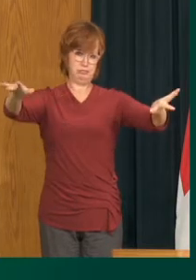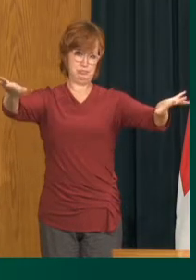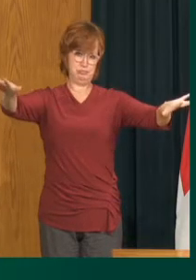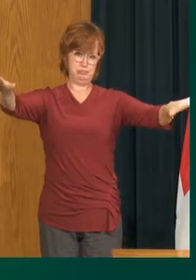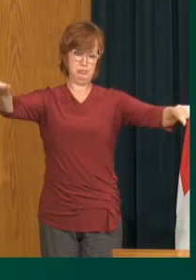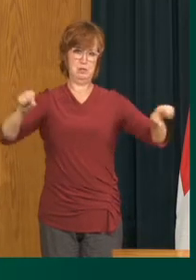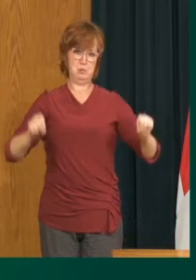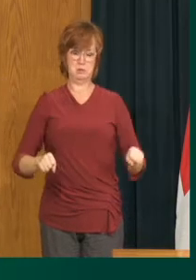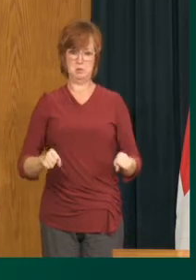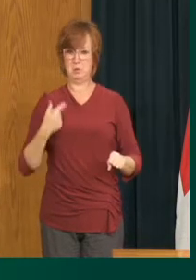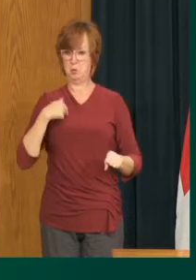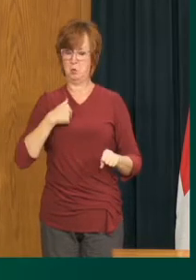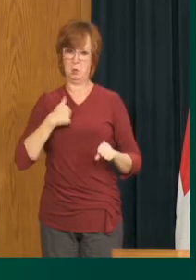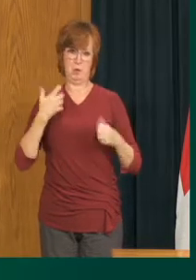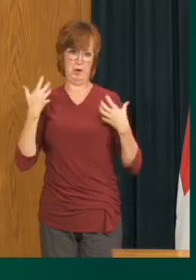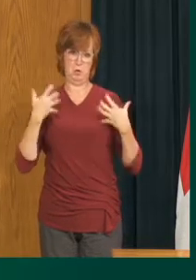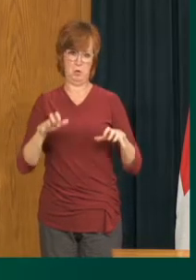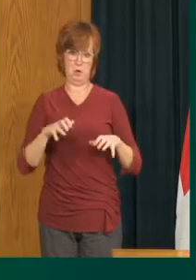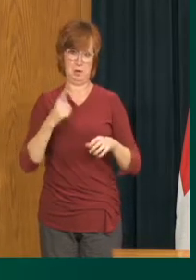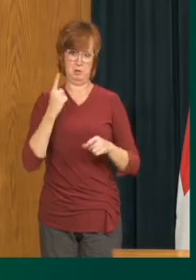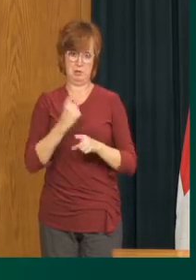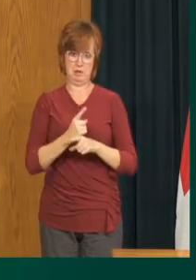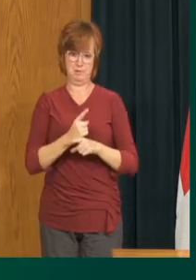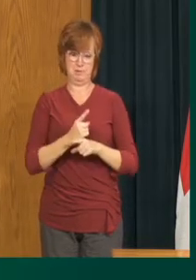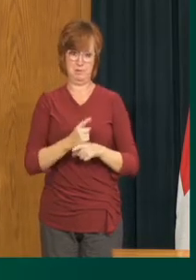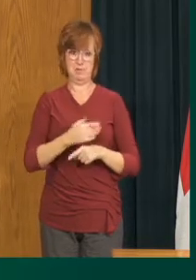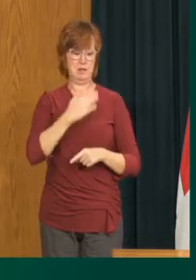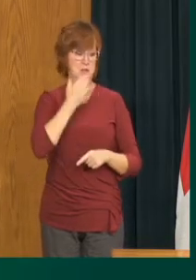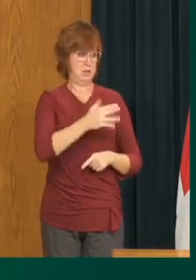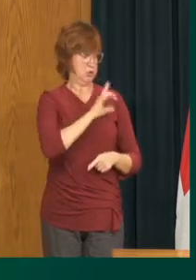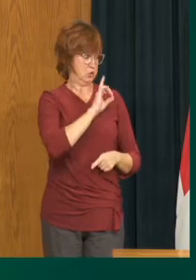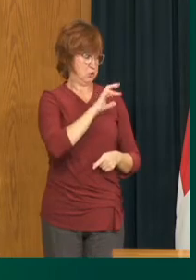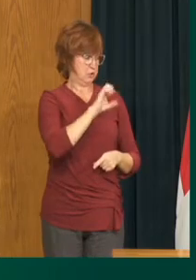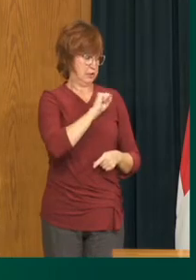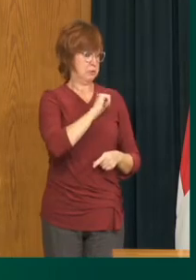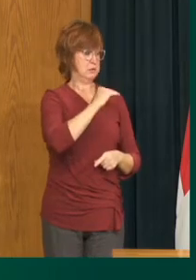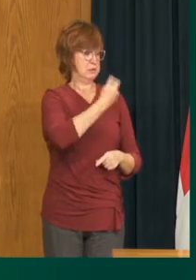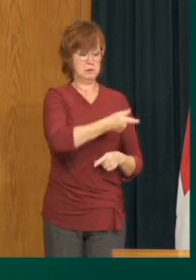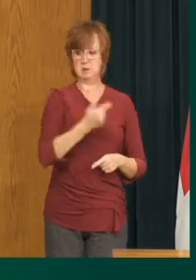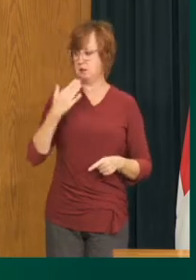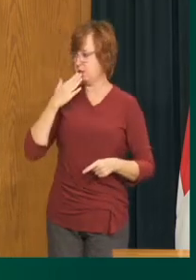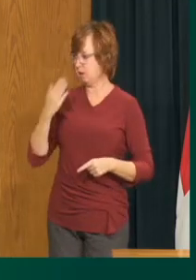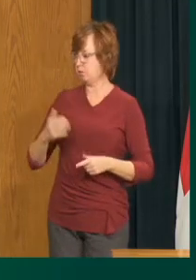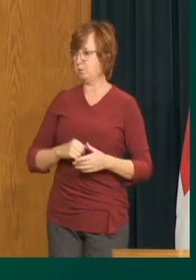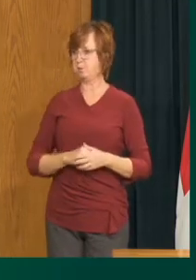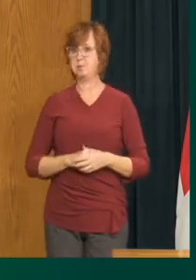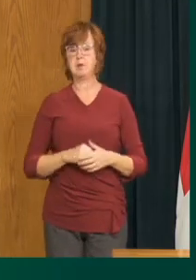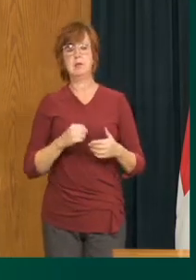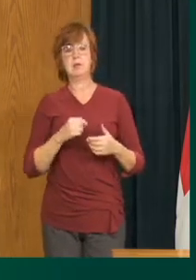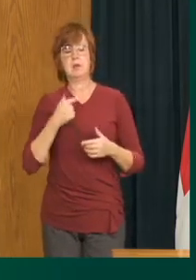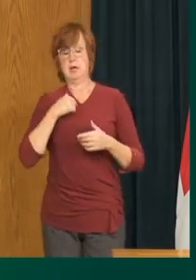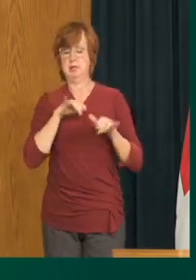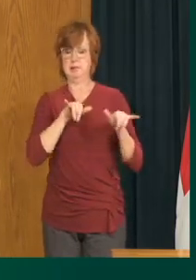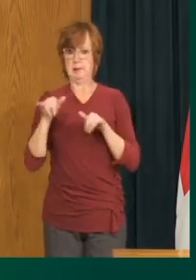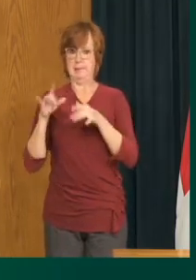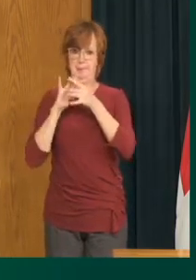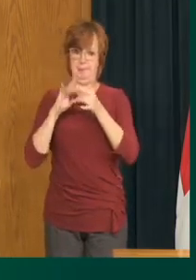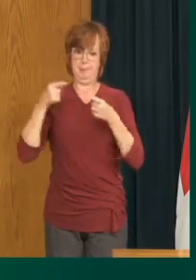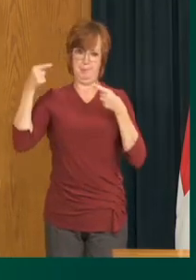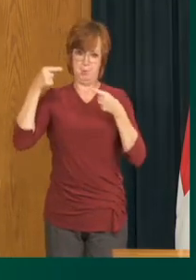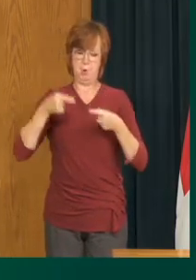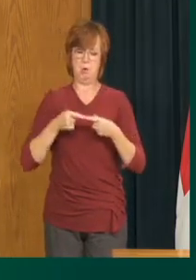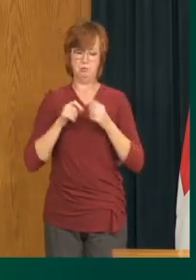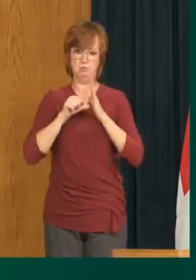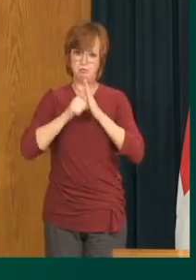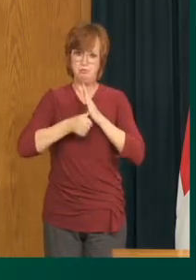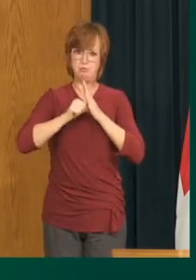that to happen. Dr. Shahab? Thank you, Premier. So I just maybe reinforce some of the key issues